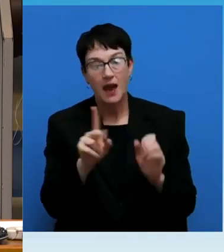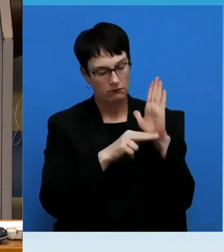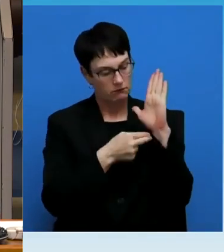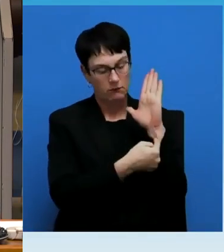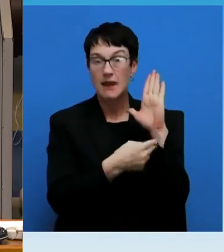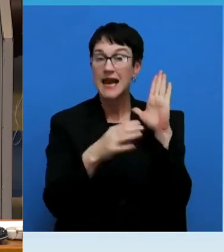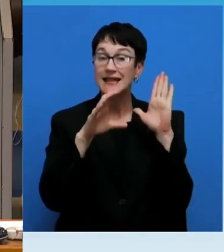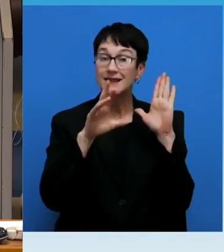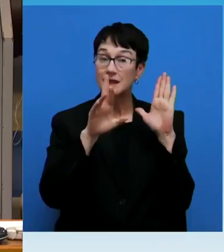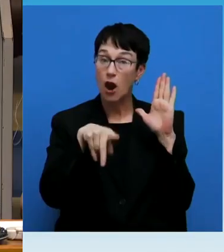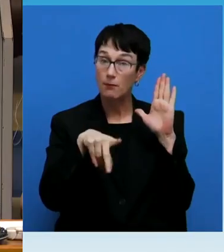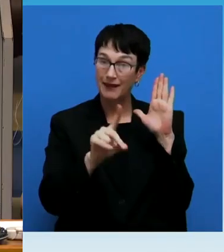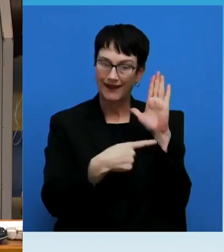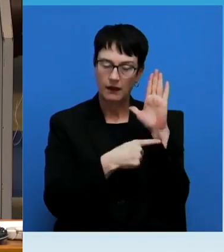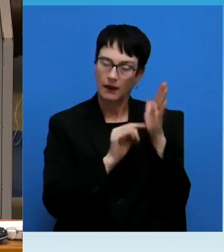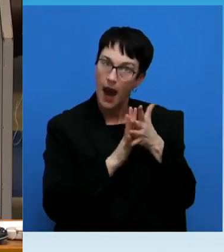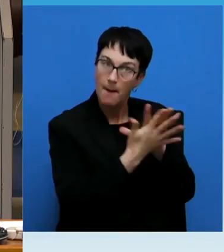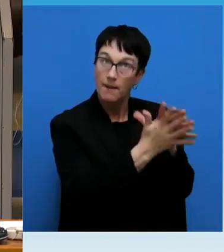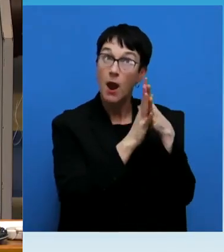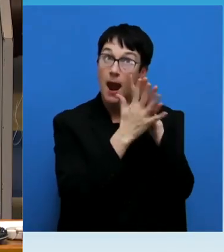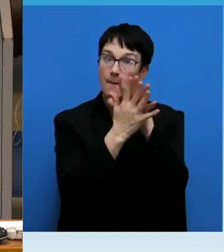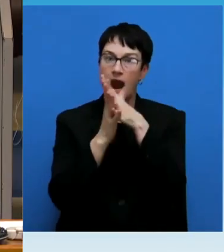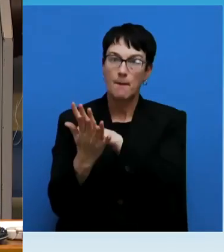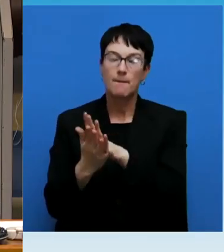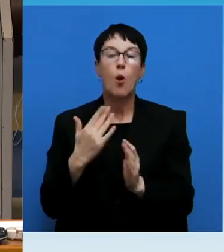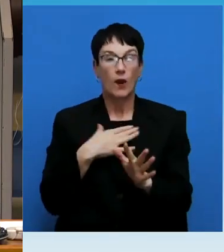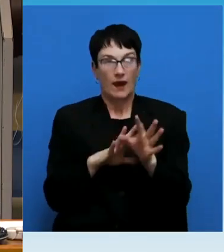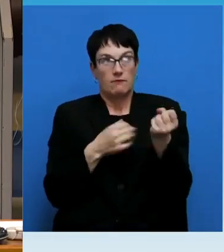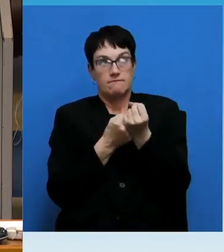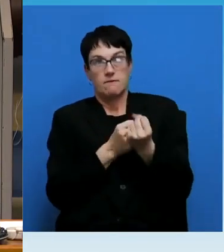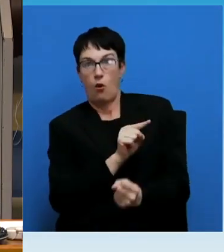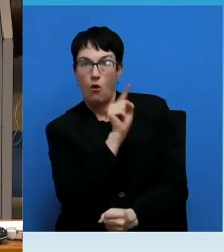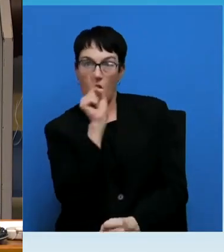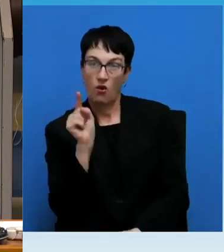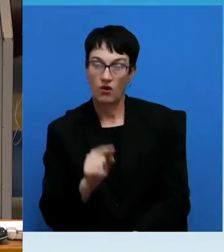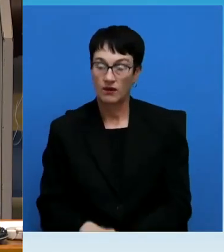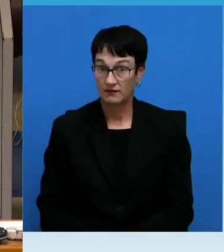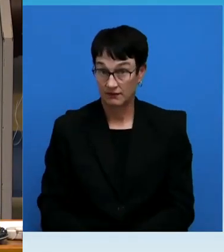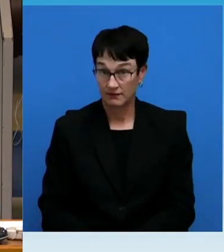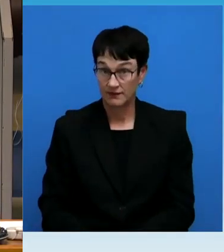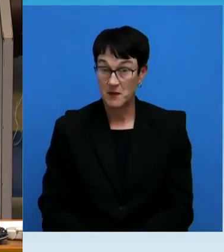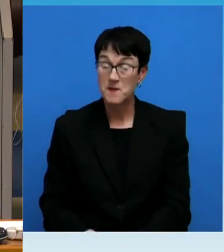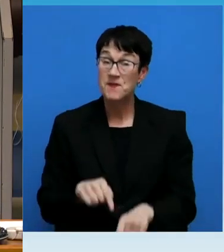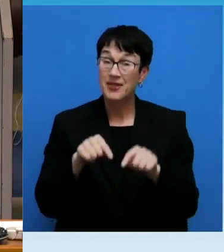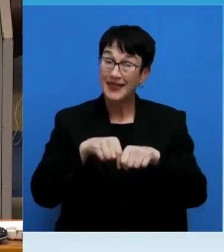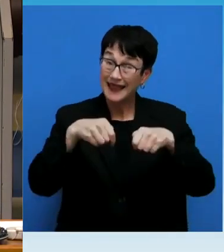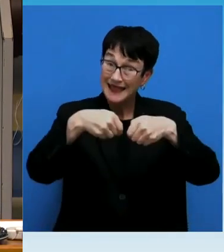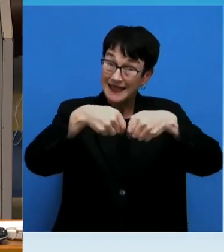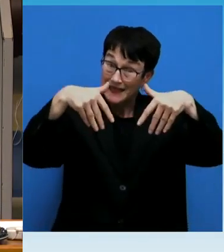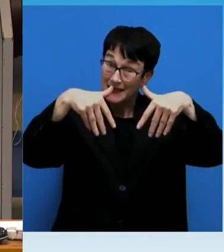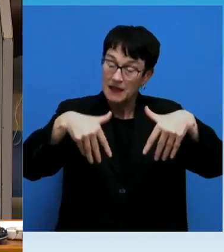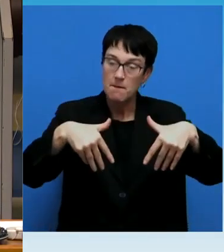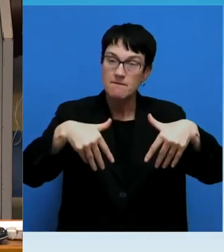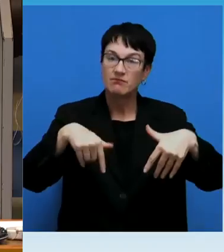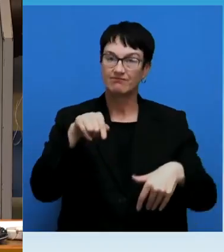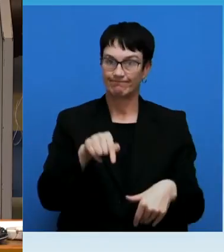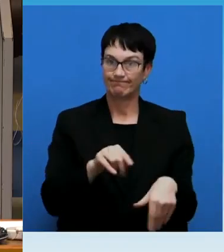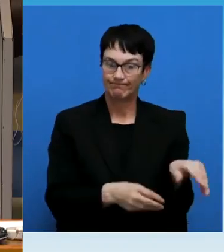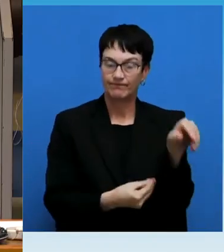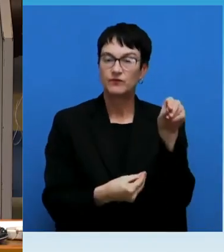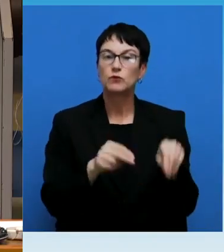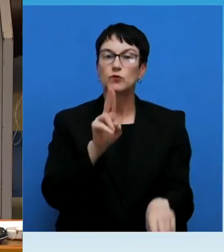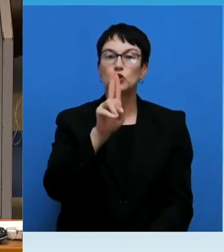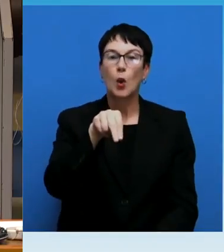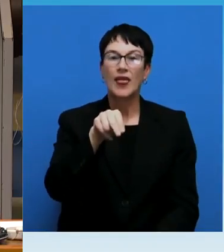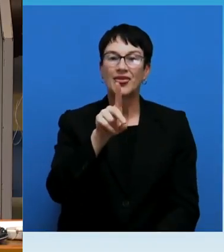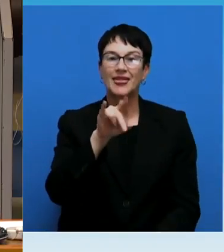practice. Every part of this system will be held to account. UNDIS 2.0 opens opportunities for